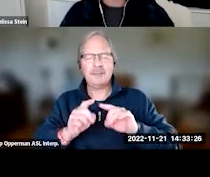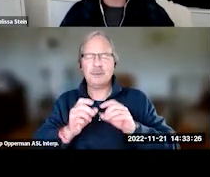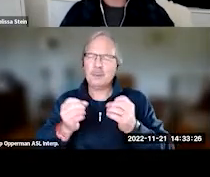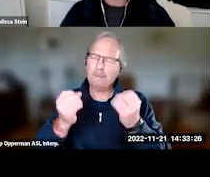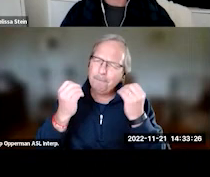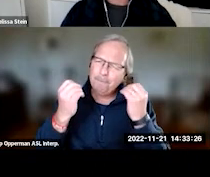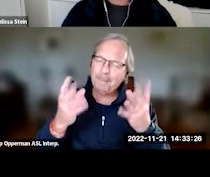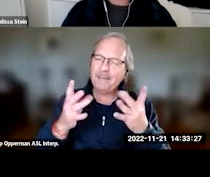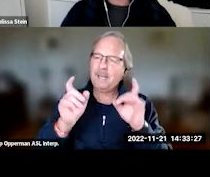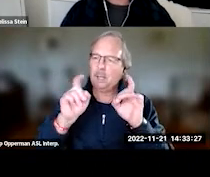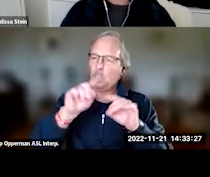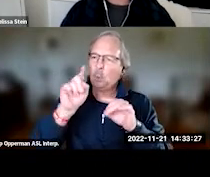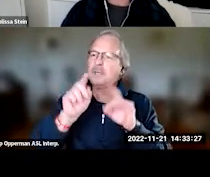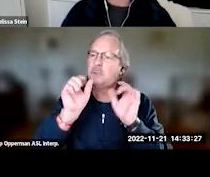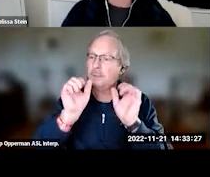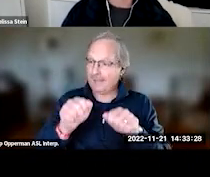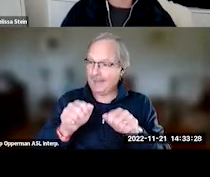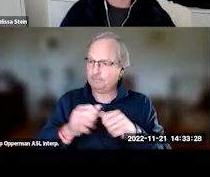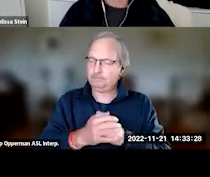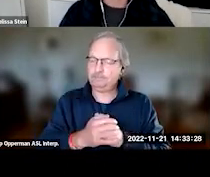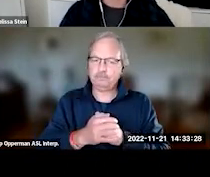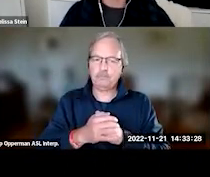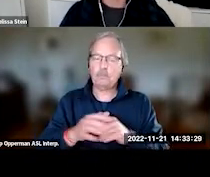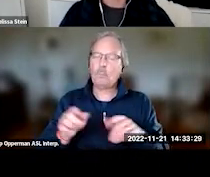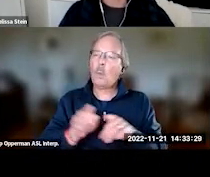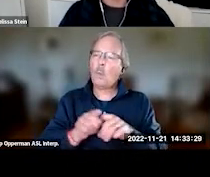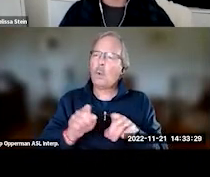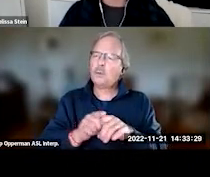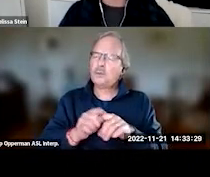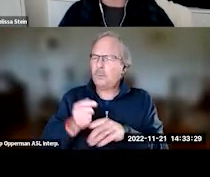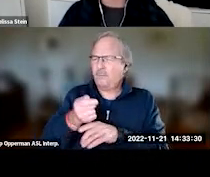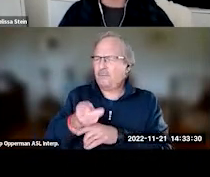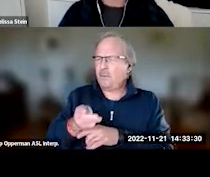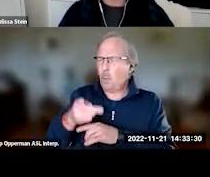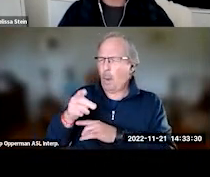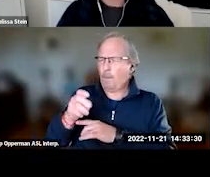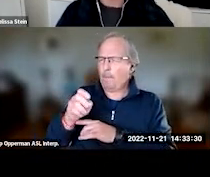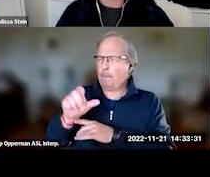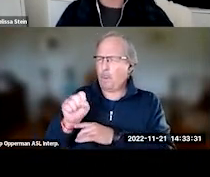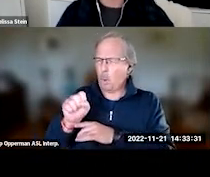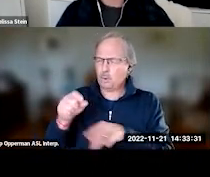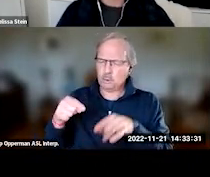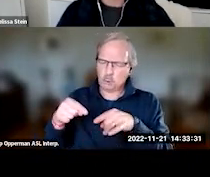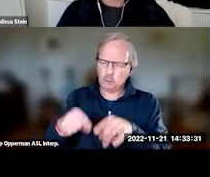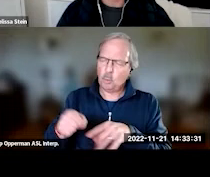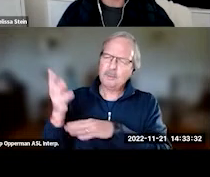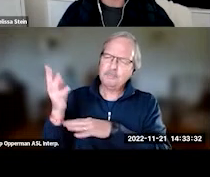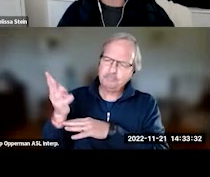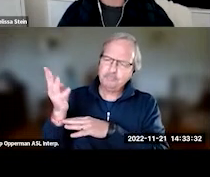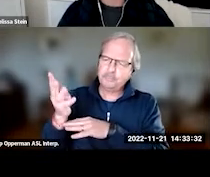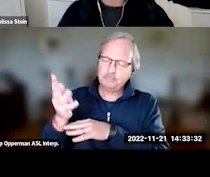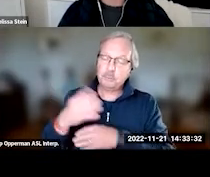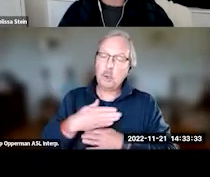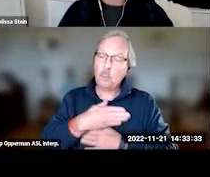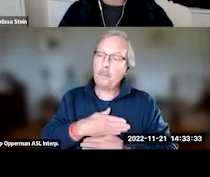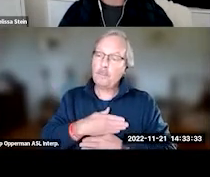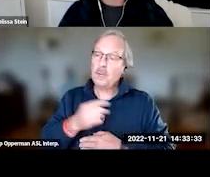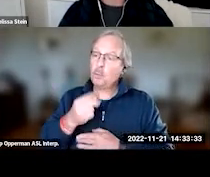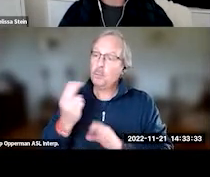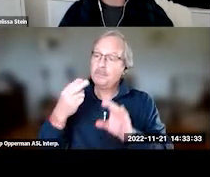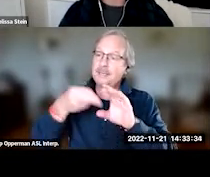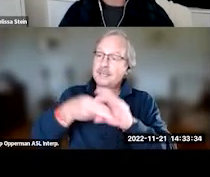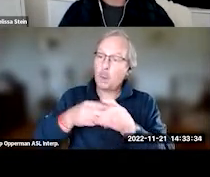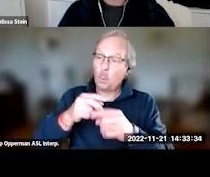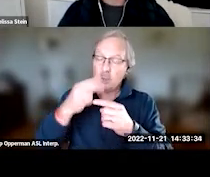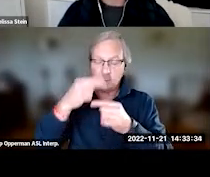able. We'll also be conducting a couple of polls throughout the event and appreciate your participation. When you see a